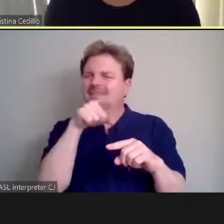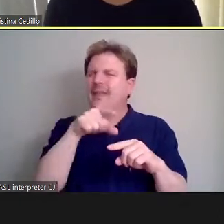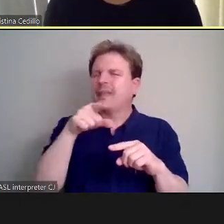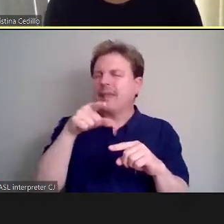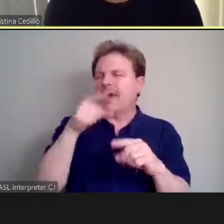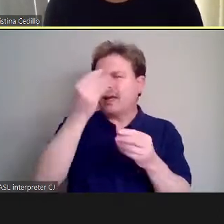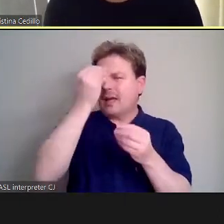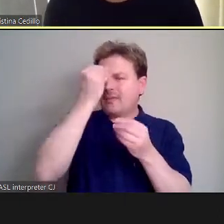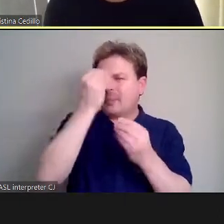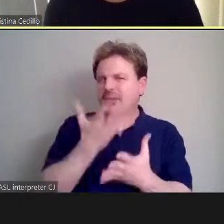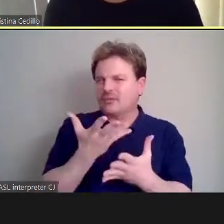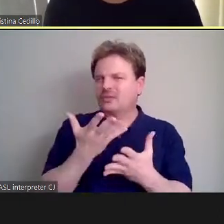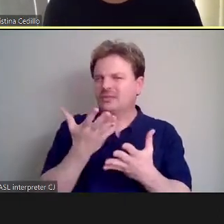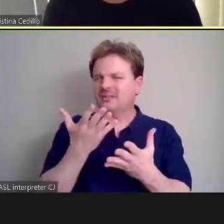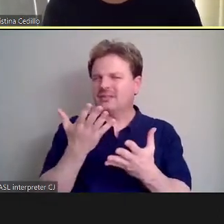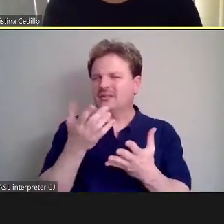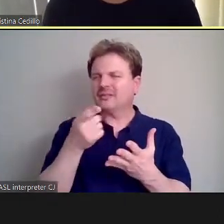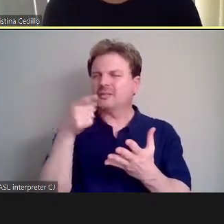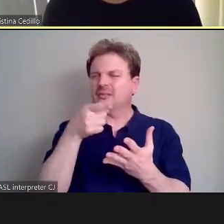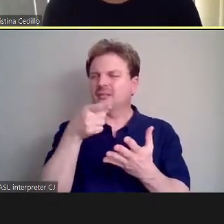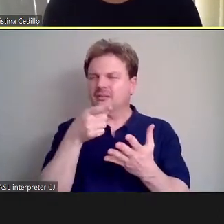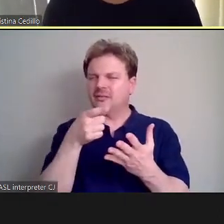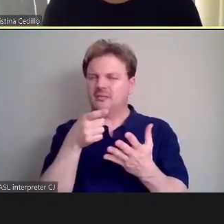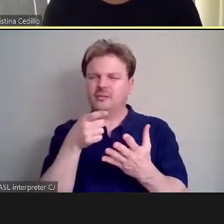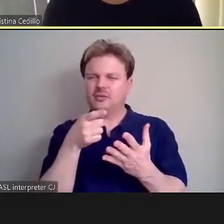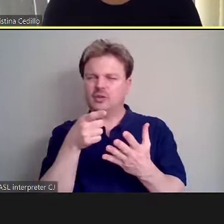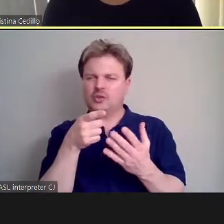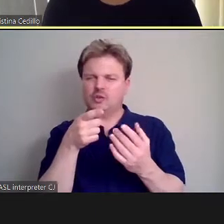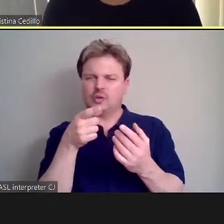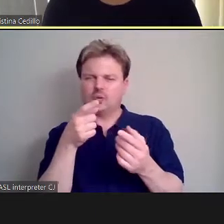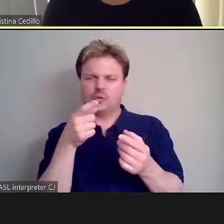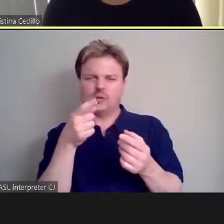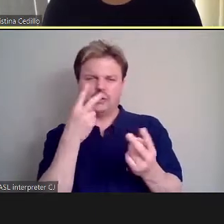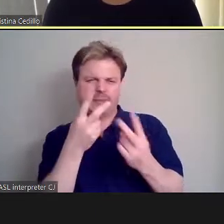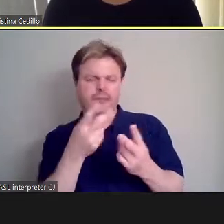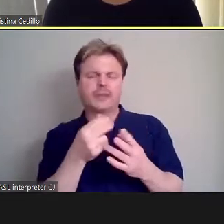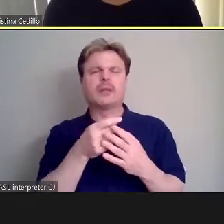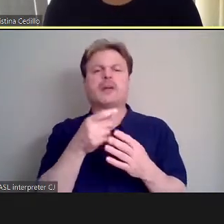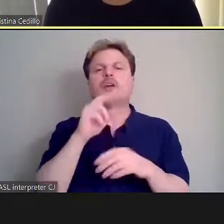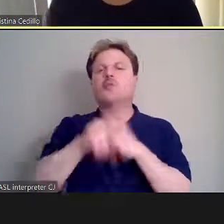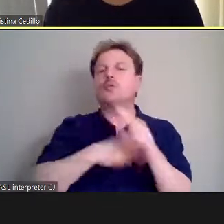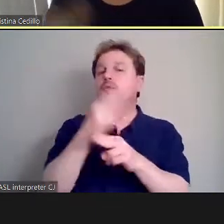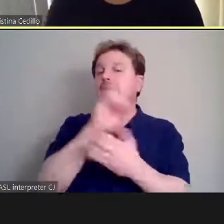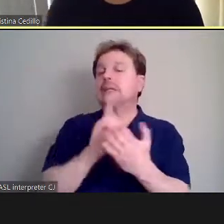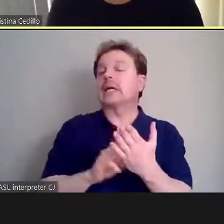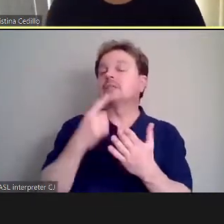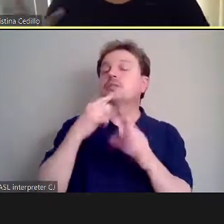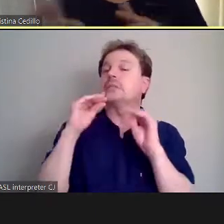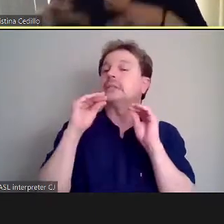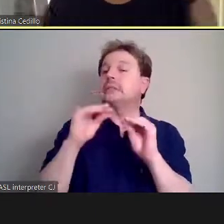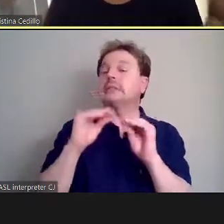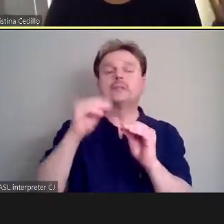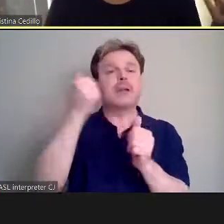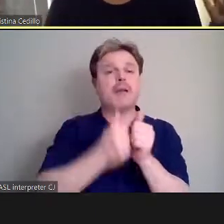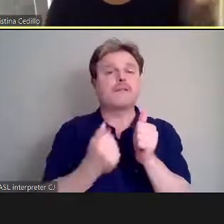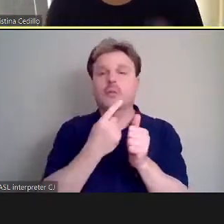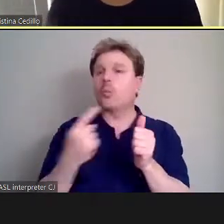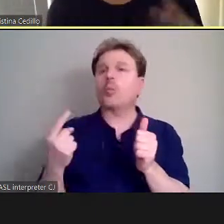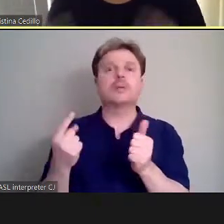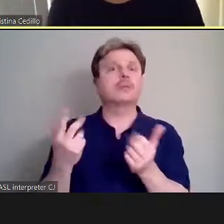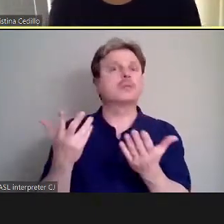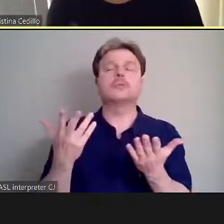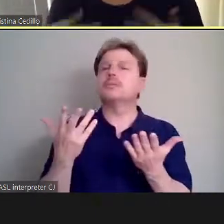encounter, universal design says we teach everyone to the best of our ability and we design as